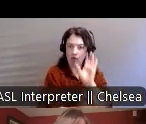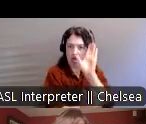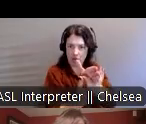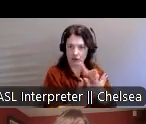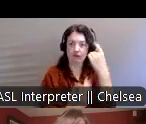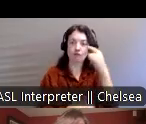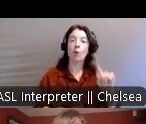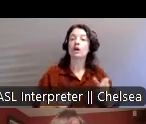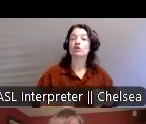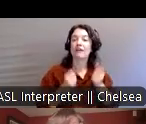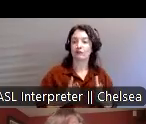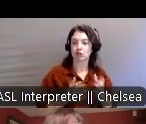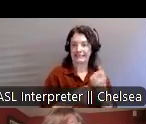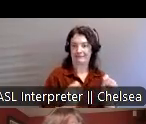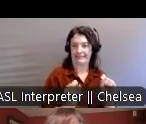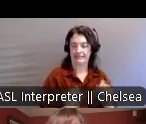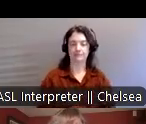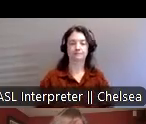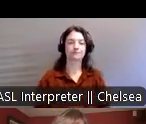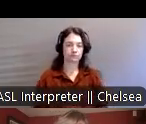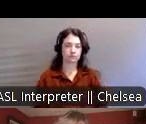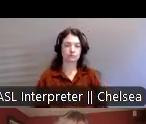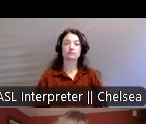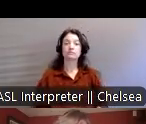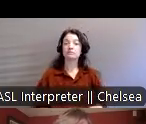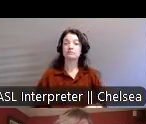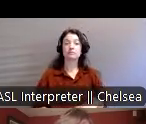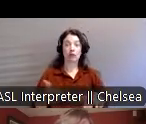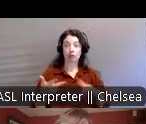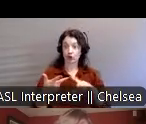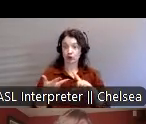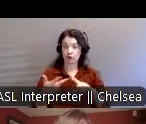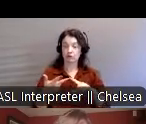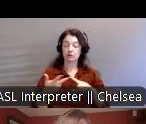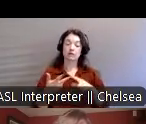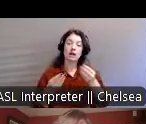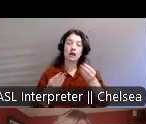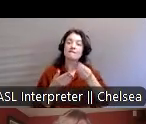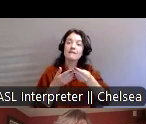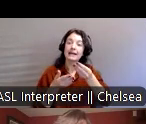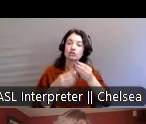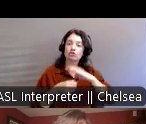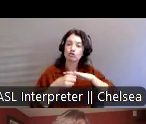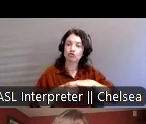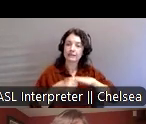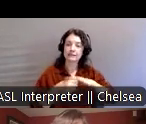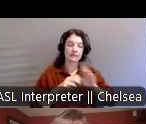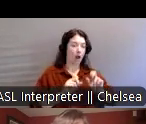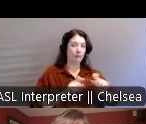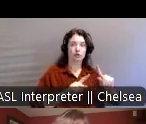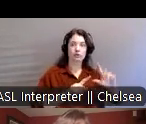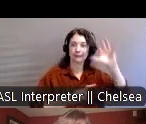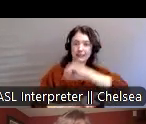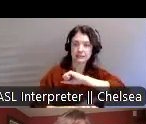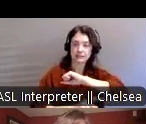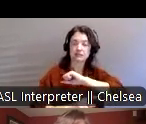The third key finding is financial stress and missed opportunities. Over 60% of perpetrators were